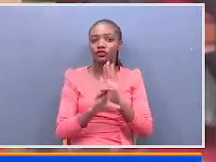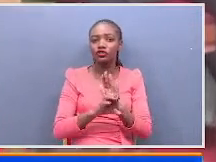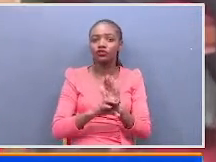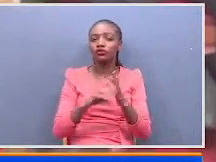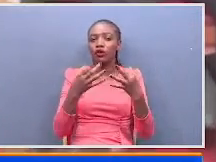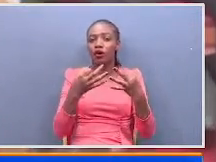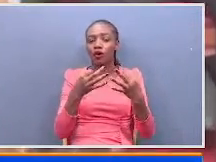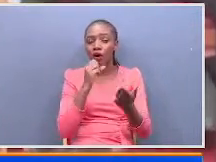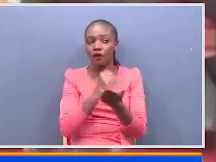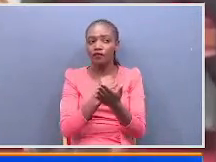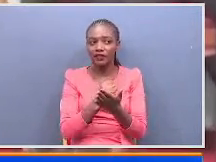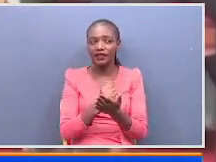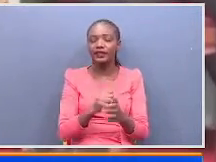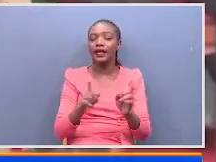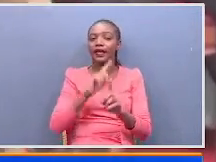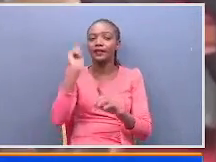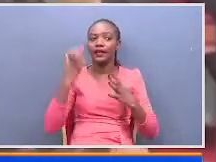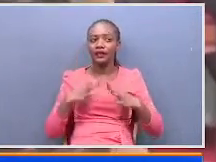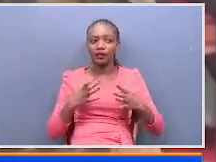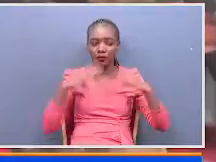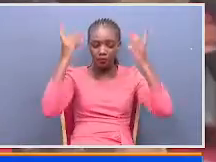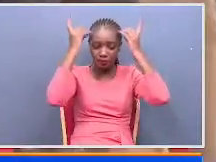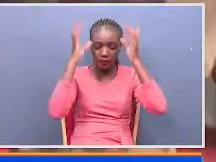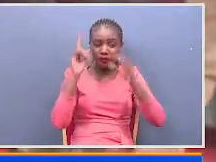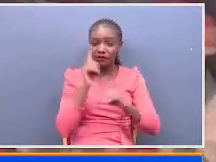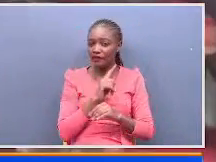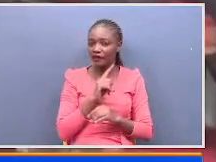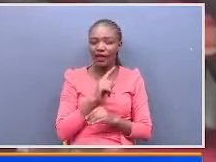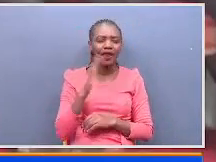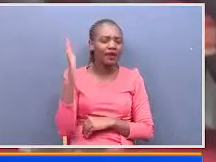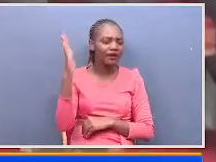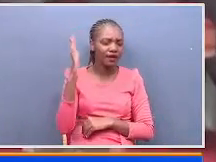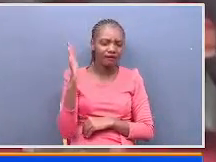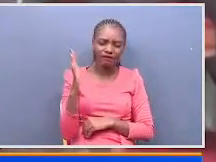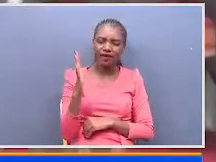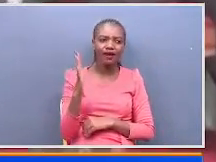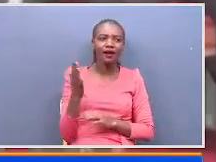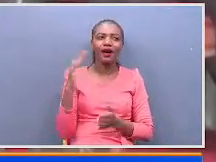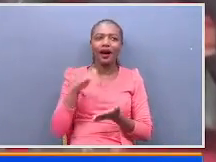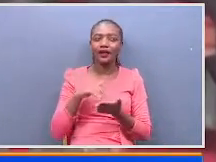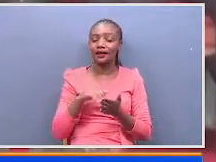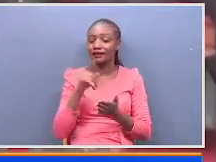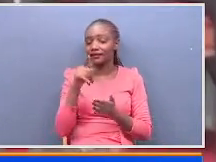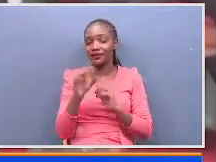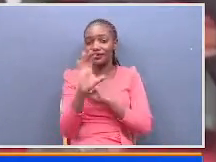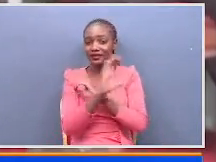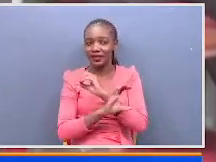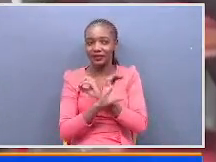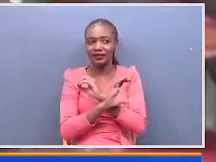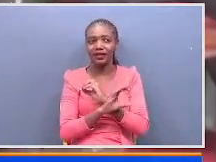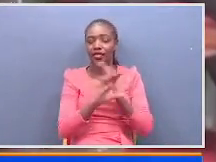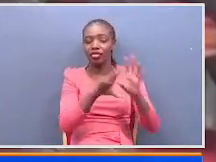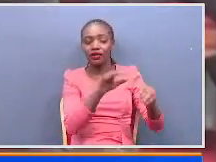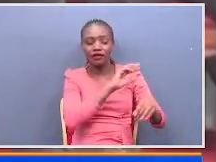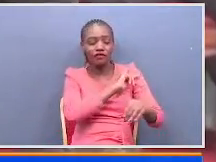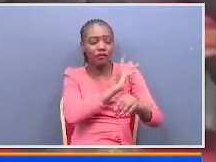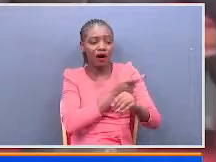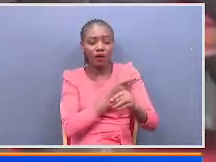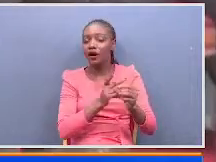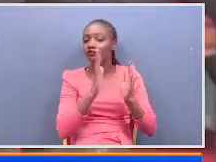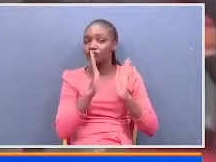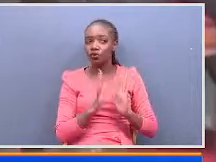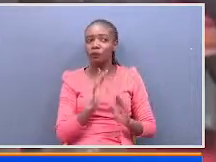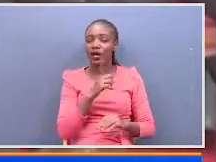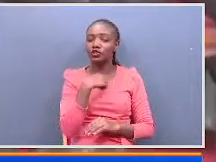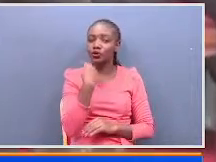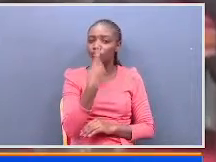offices. Na Wakenya wameamua, never again shall this country give power to a person